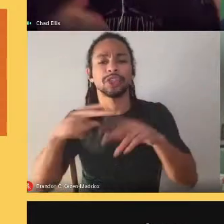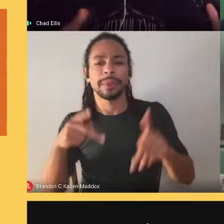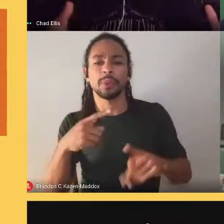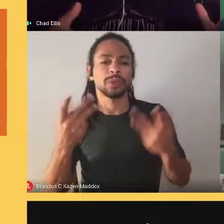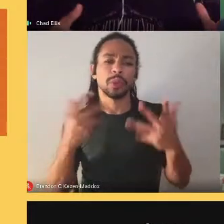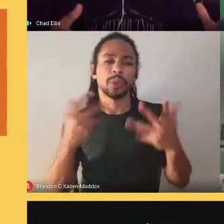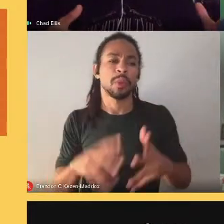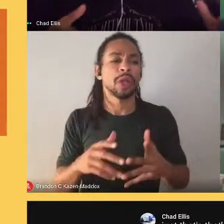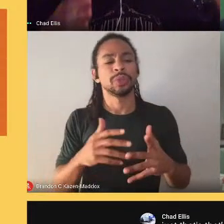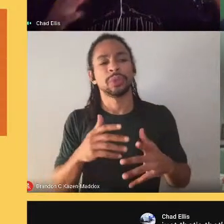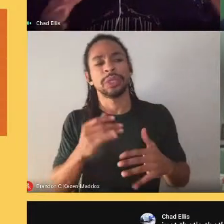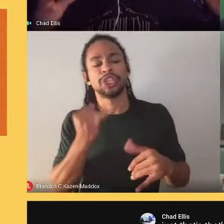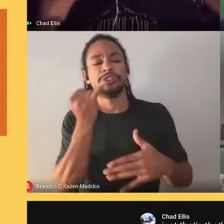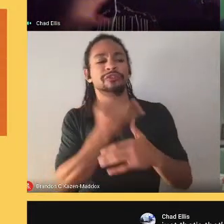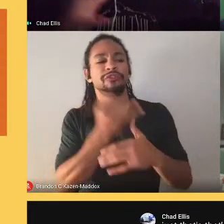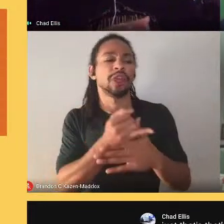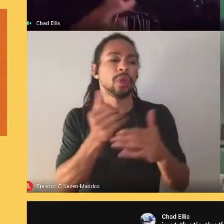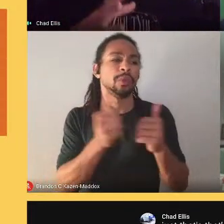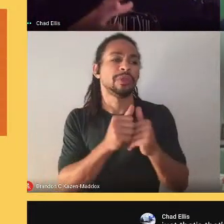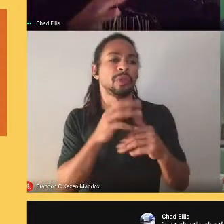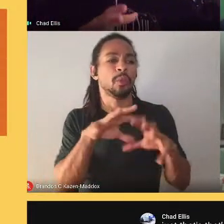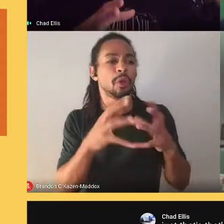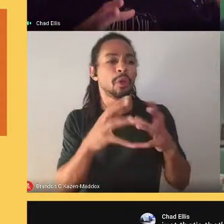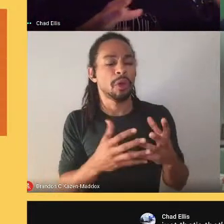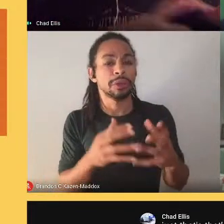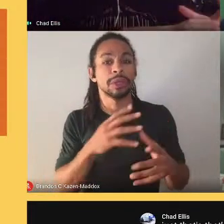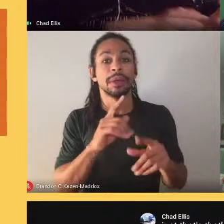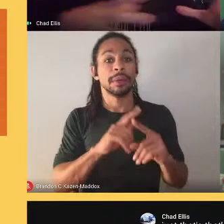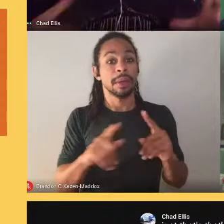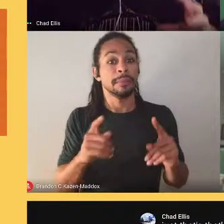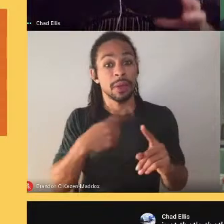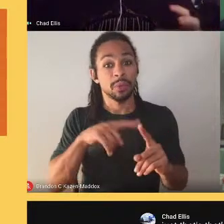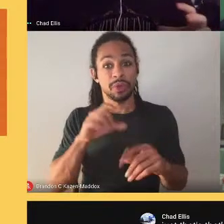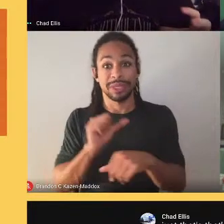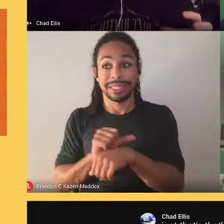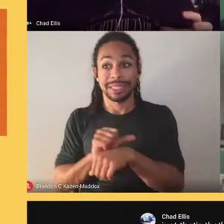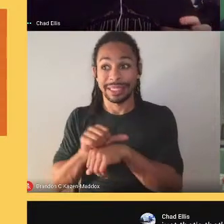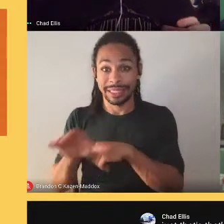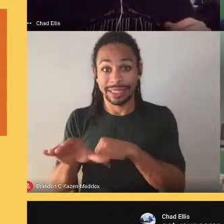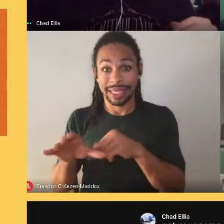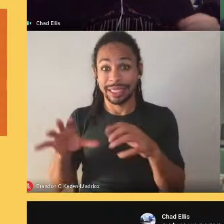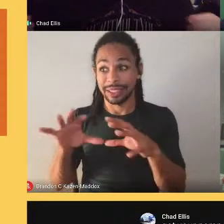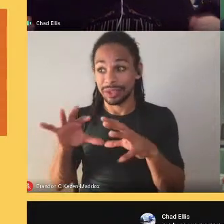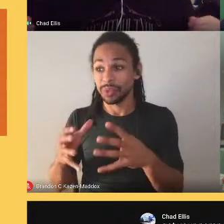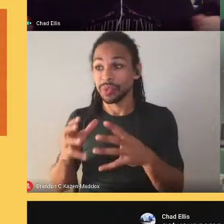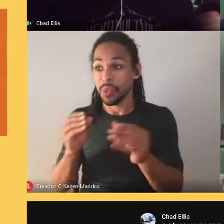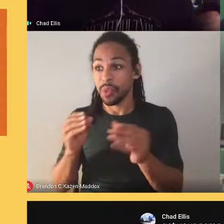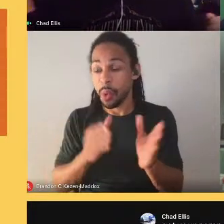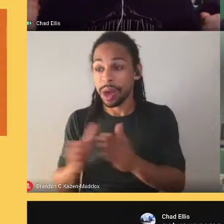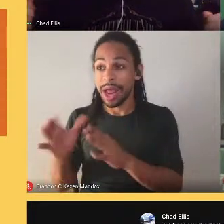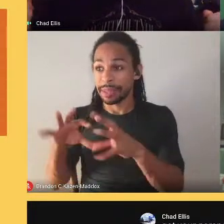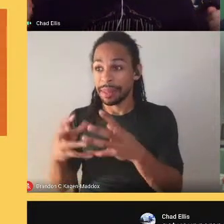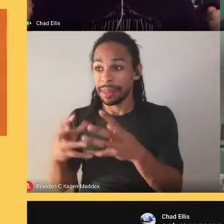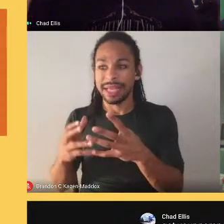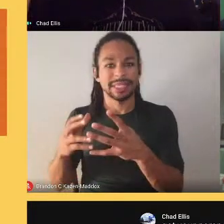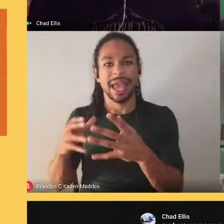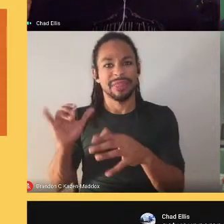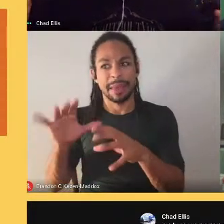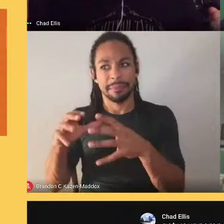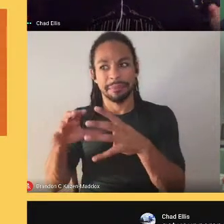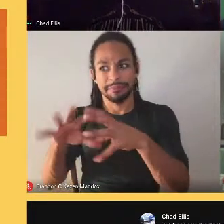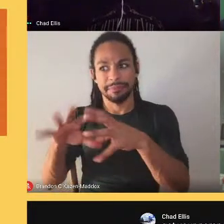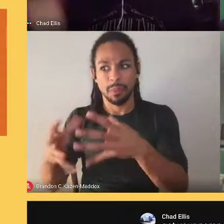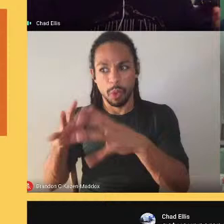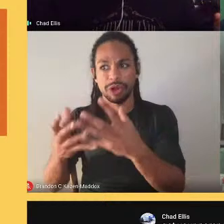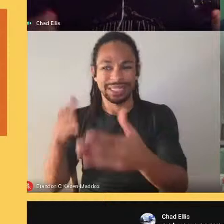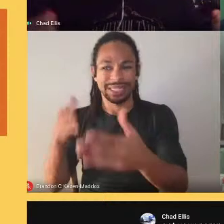to specifically organize this place, and we're organizing it against the group now. And yet I'm noticing the game is still encouraging me to go in,